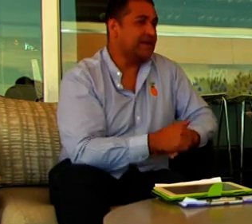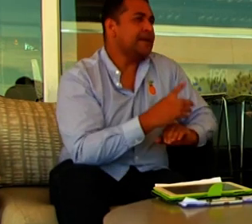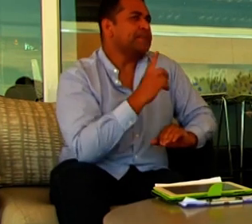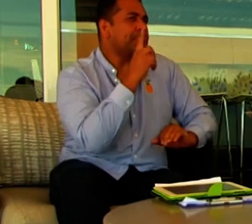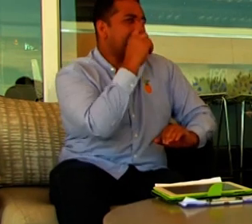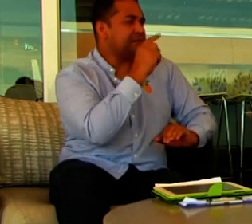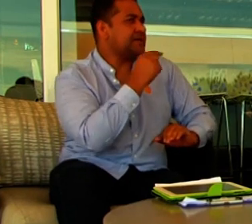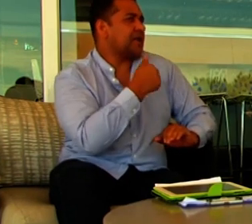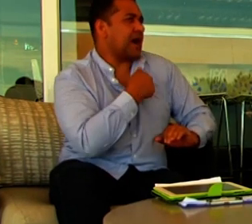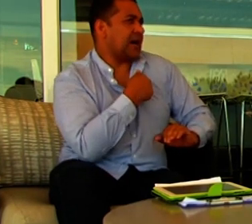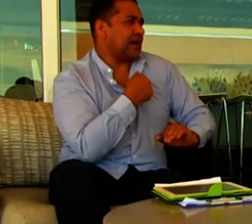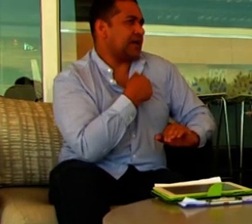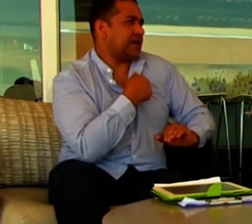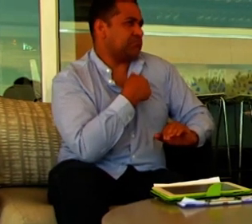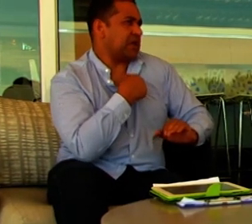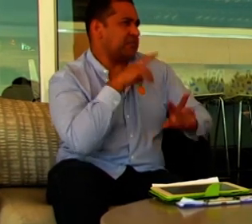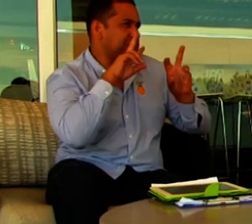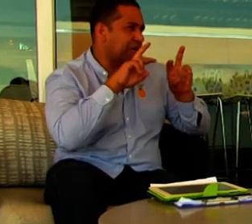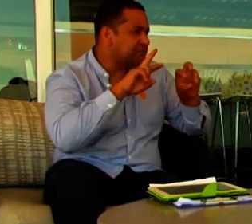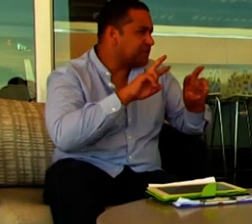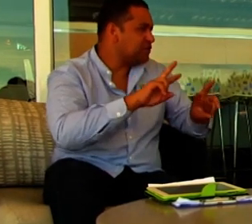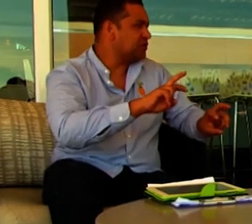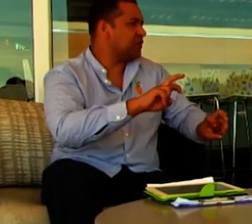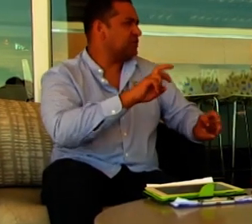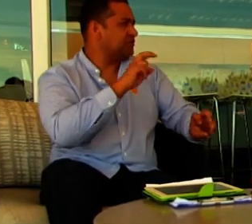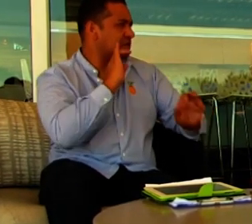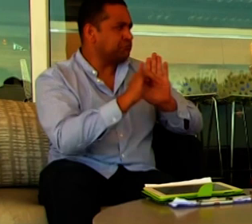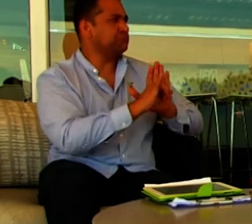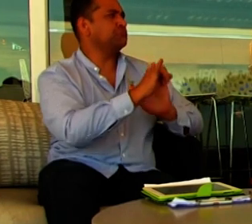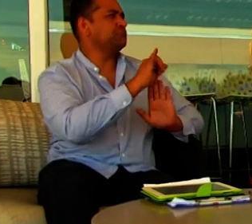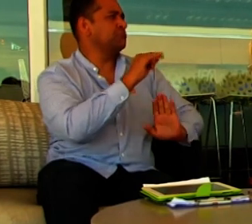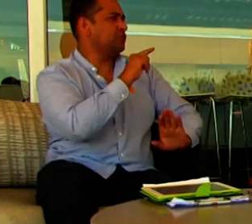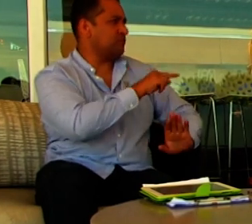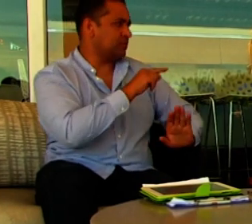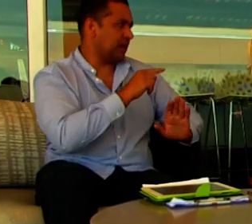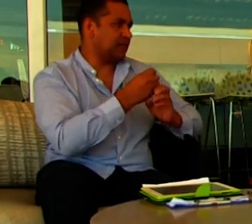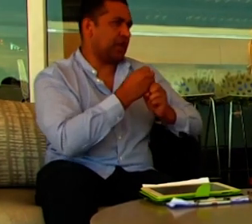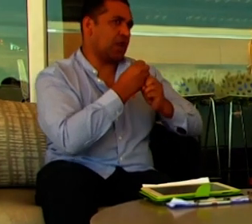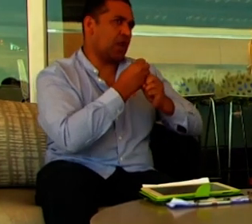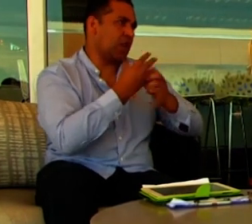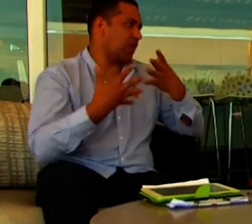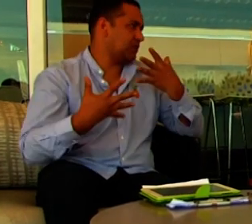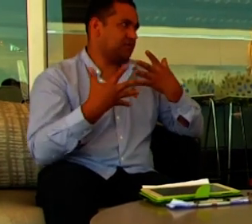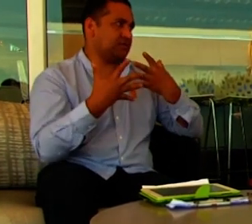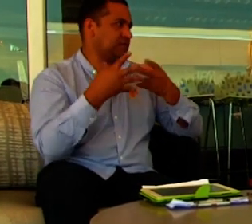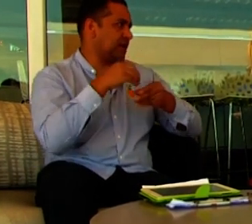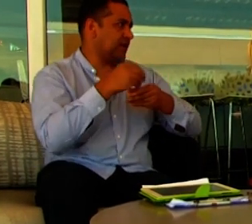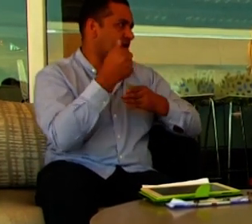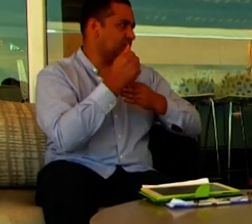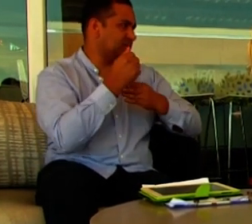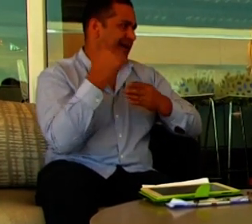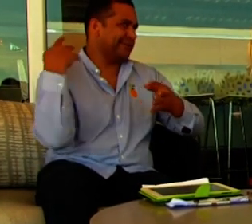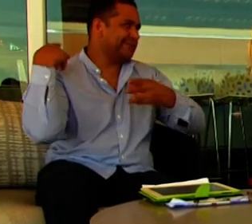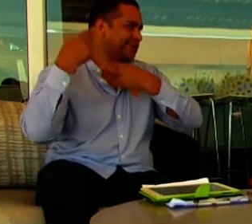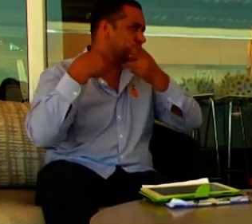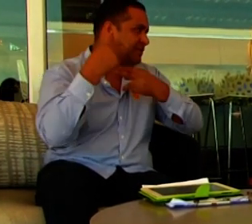beautiful hotel. Clinton, in doing the research, we identified that there are